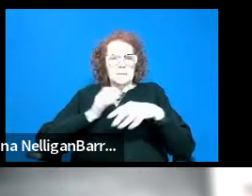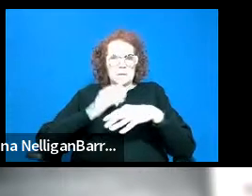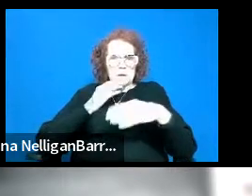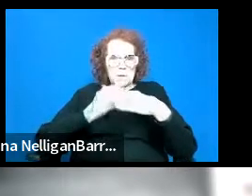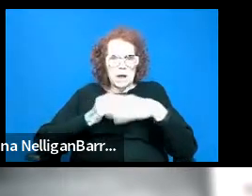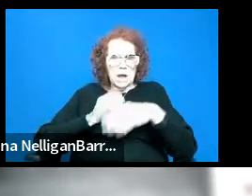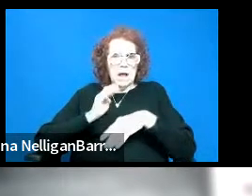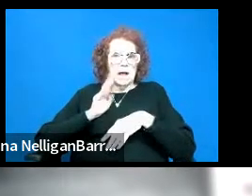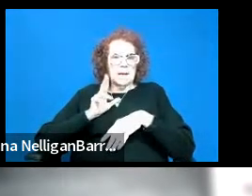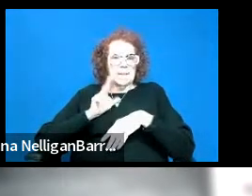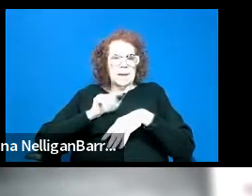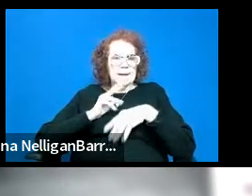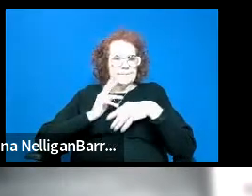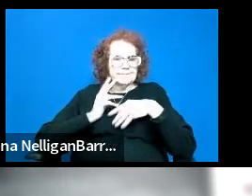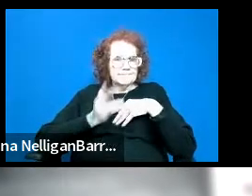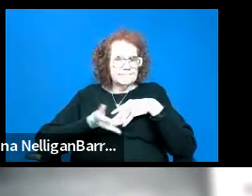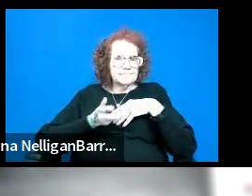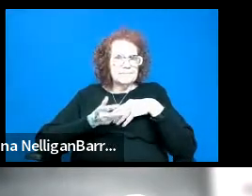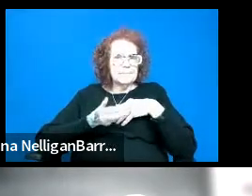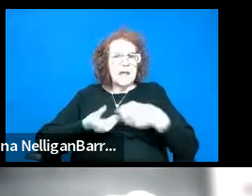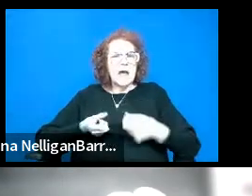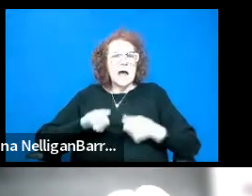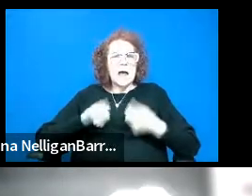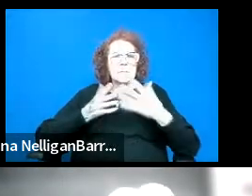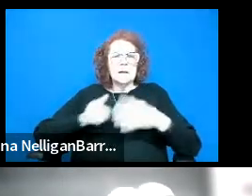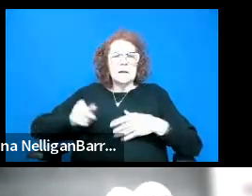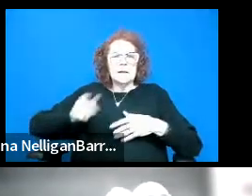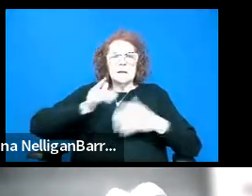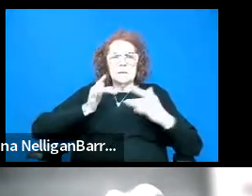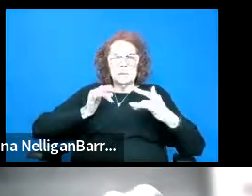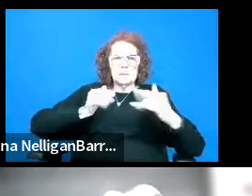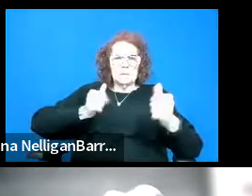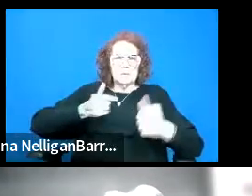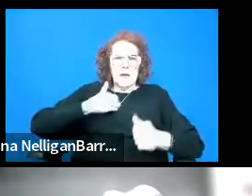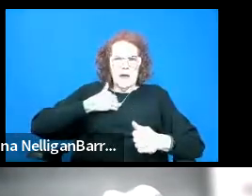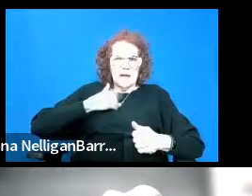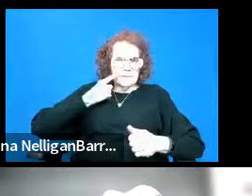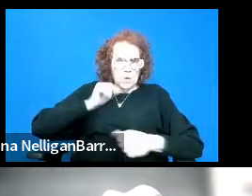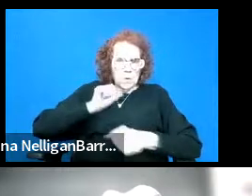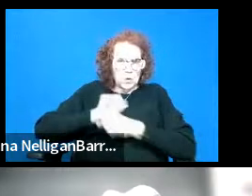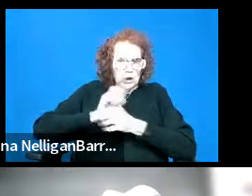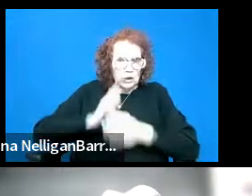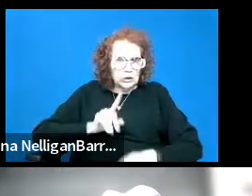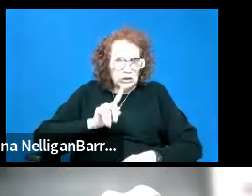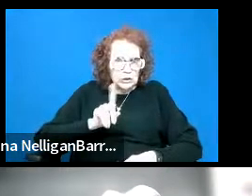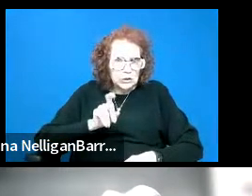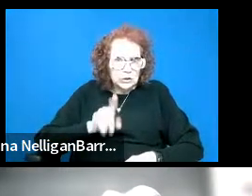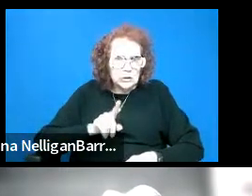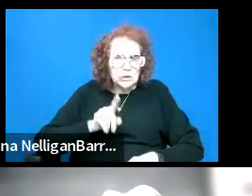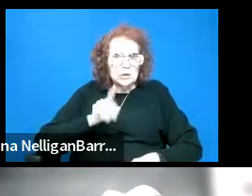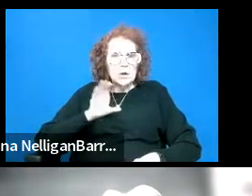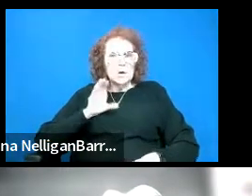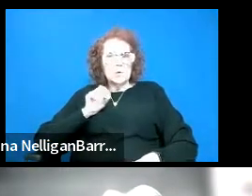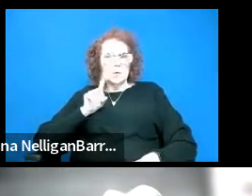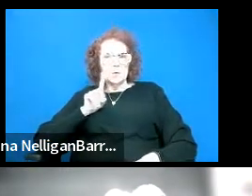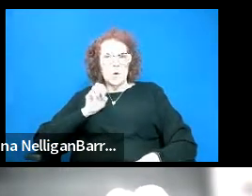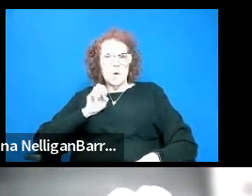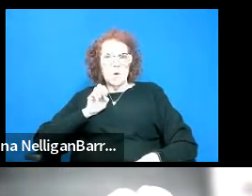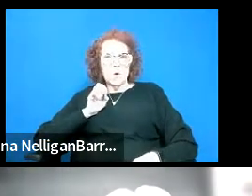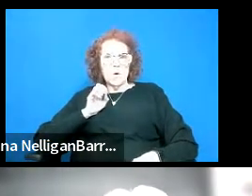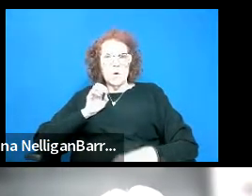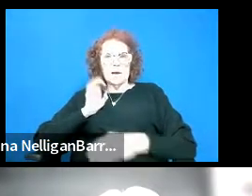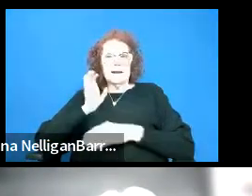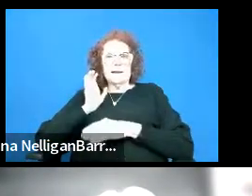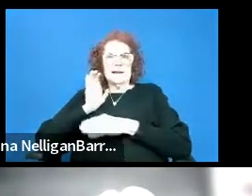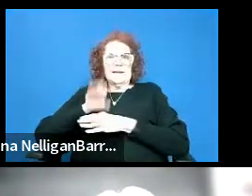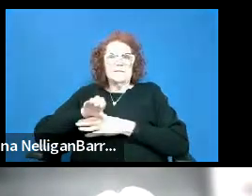many vacancies do you have right now, Kurt? I mean, in code enforcement, we have 5 vacancies that we are waiting for test results to be able to fill,